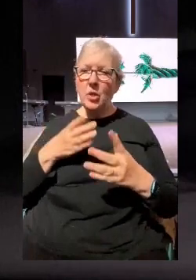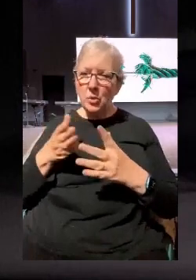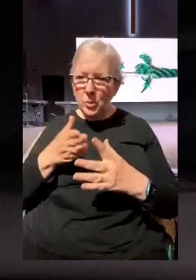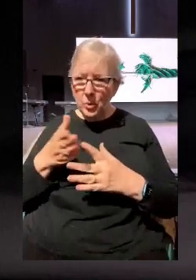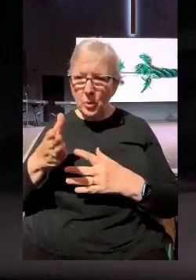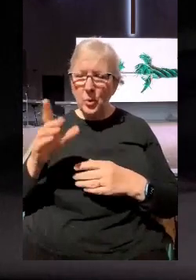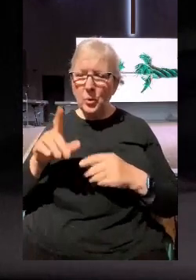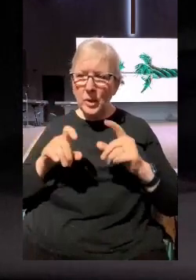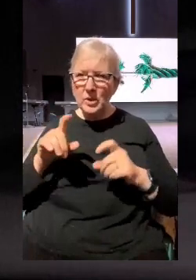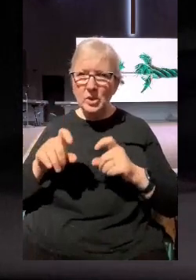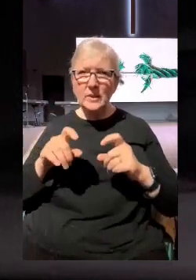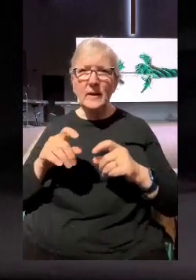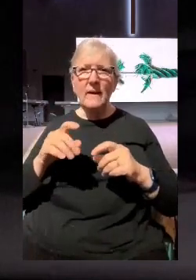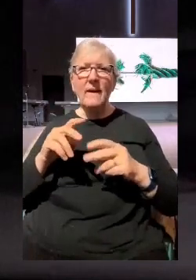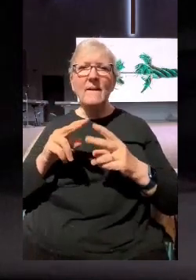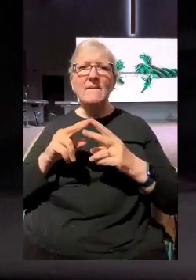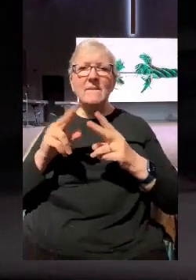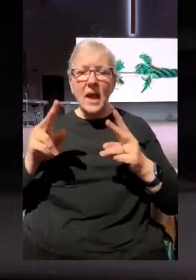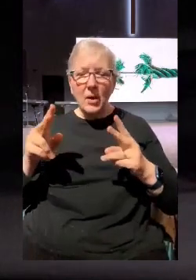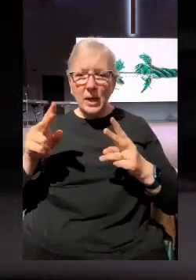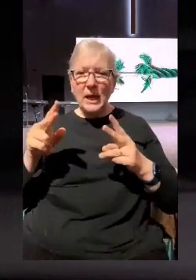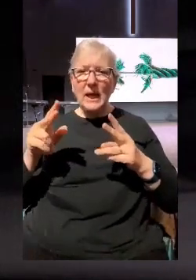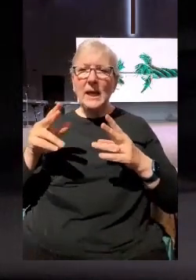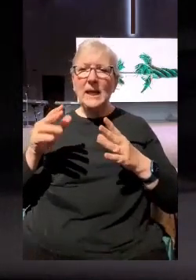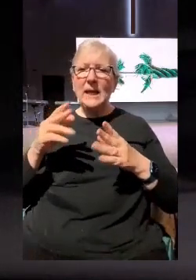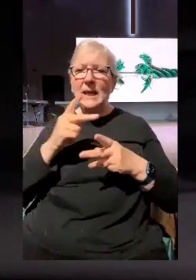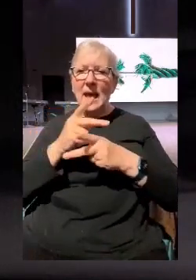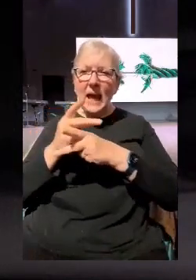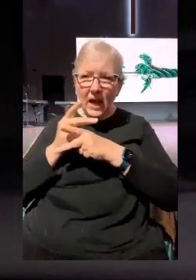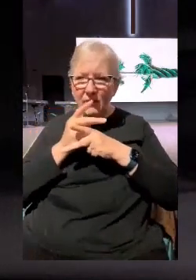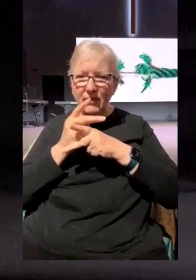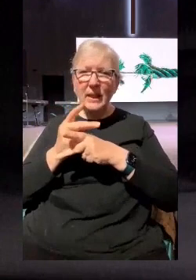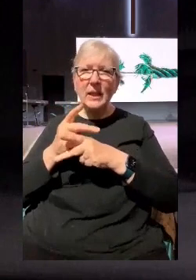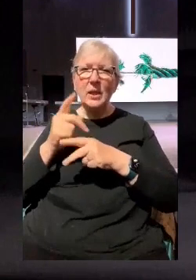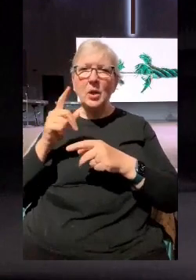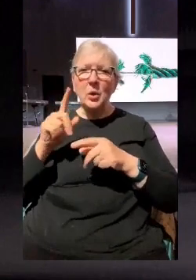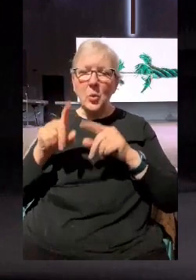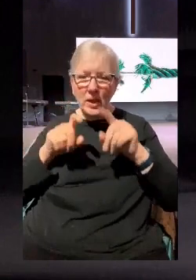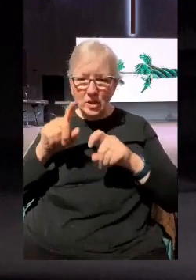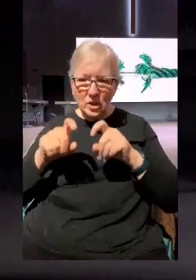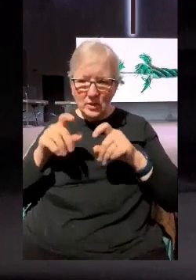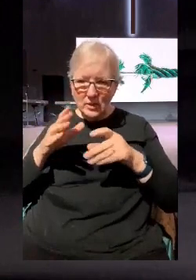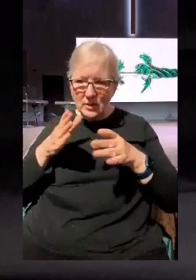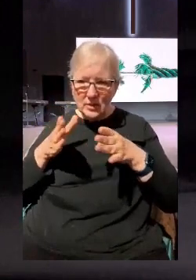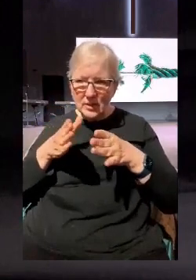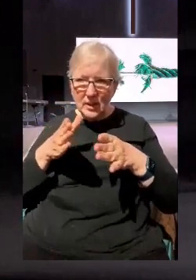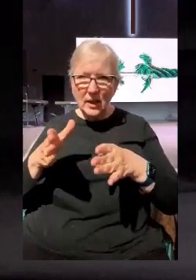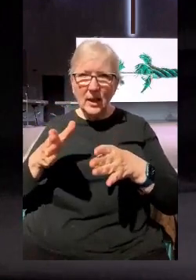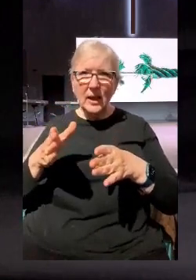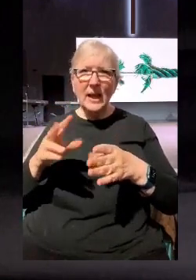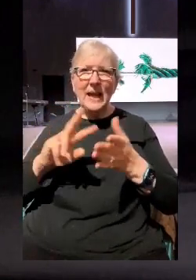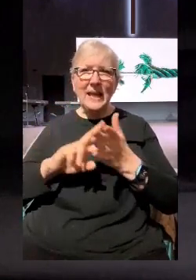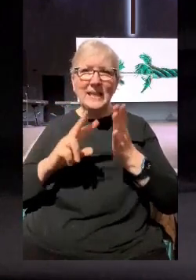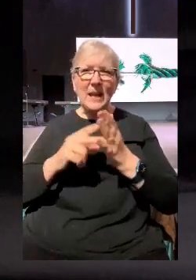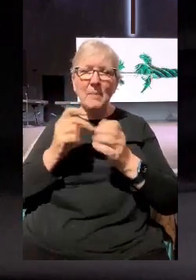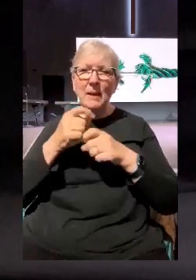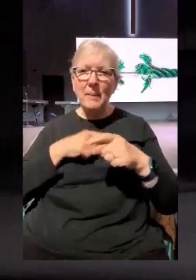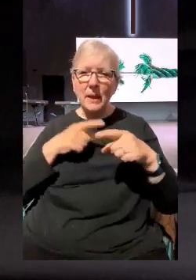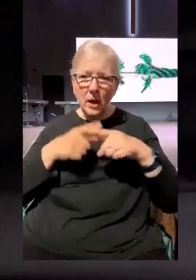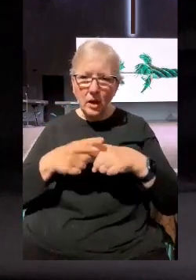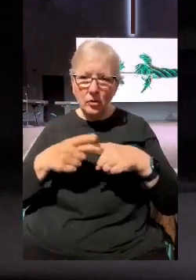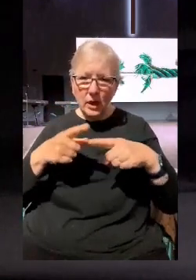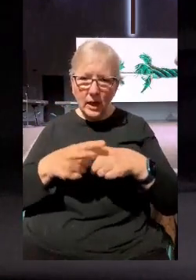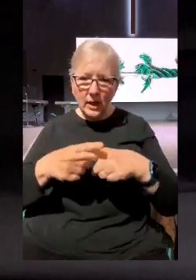very strategically crafted set of questions that were intended to make me contradict myself. So my last